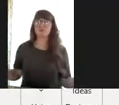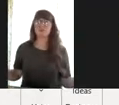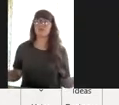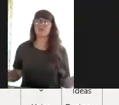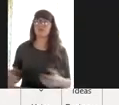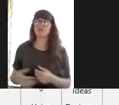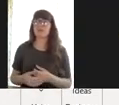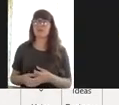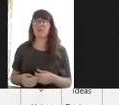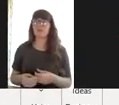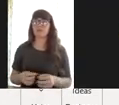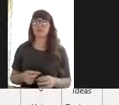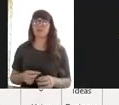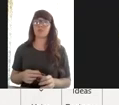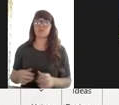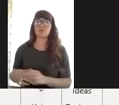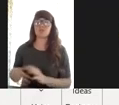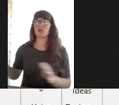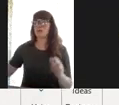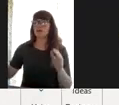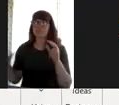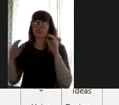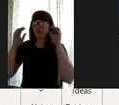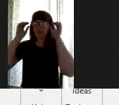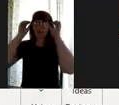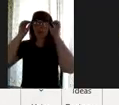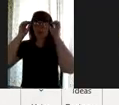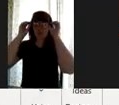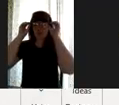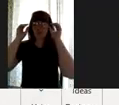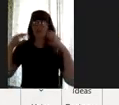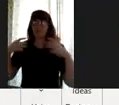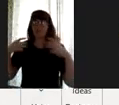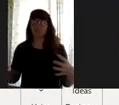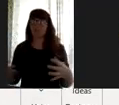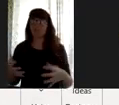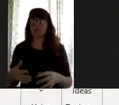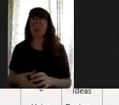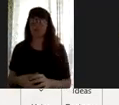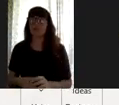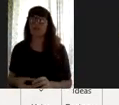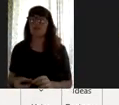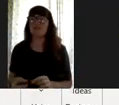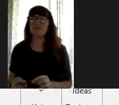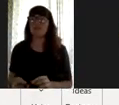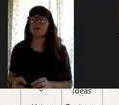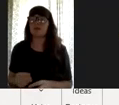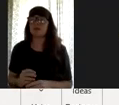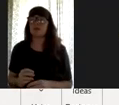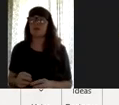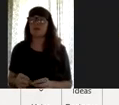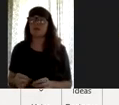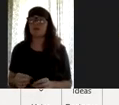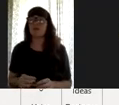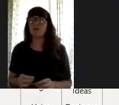it needs to go there, versus having one that's pretty simple and you can just say, oh, it goes here, but not understanding the full potential of what you could do with it.